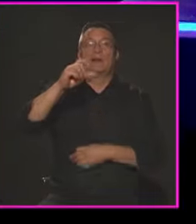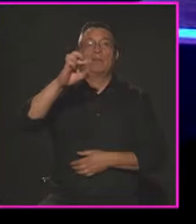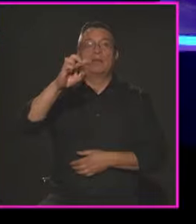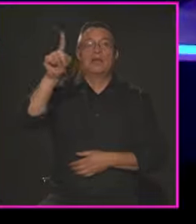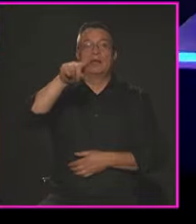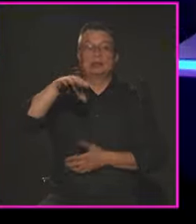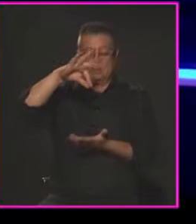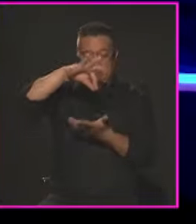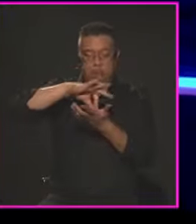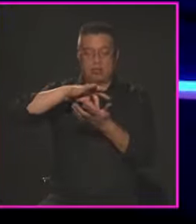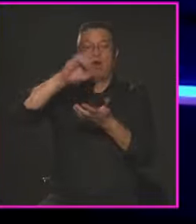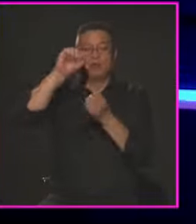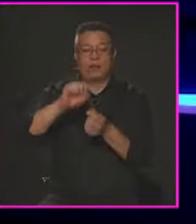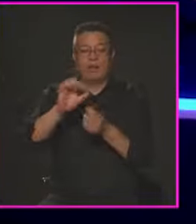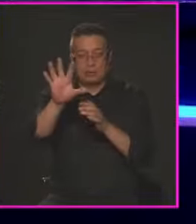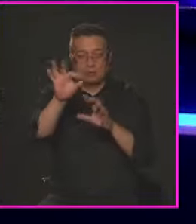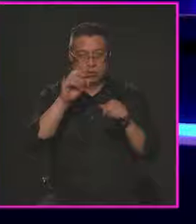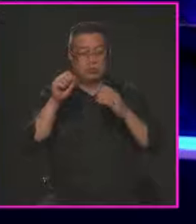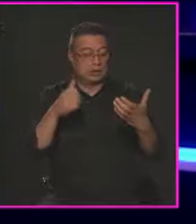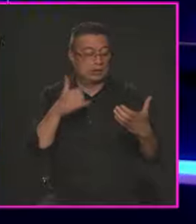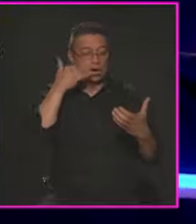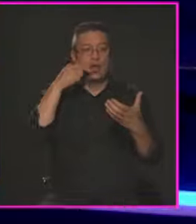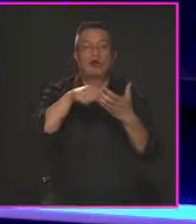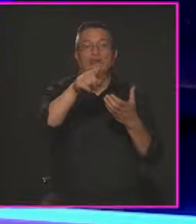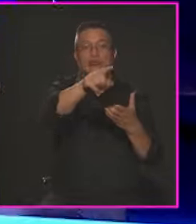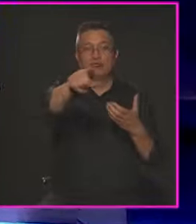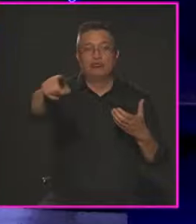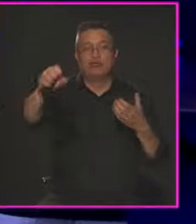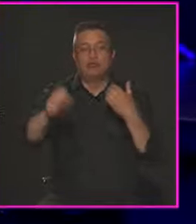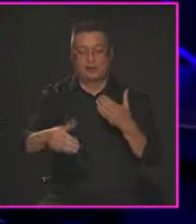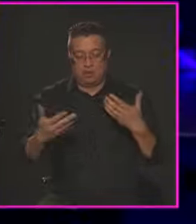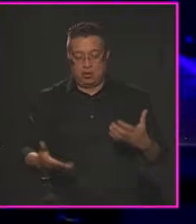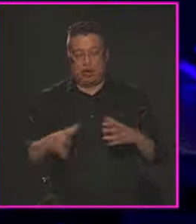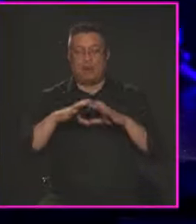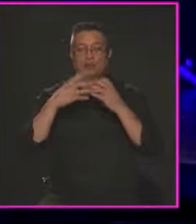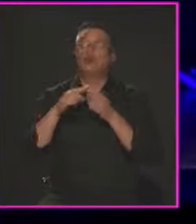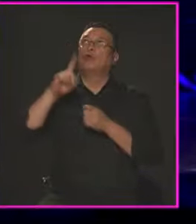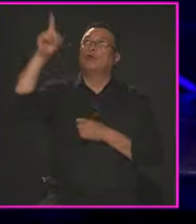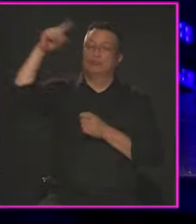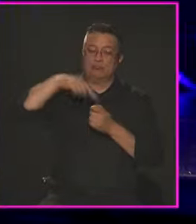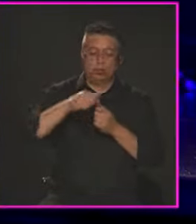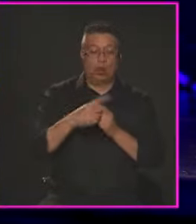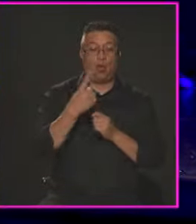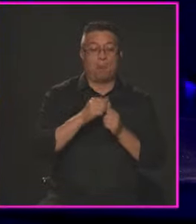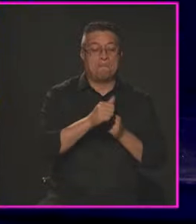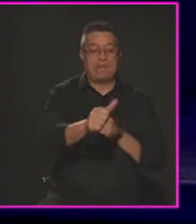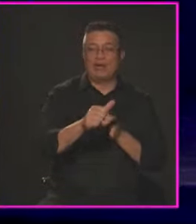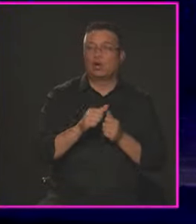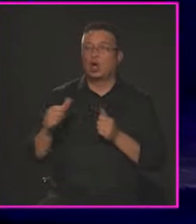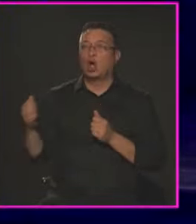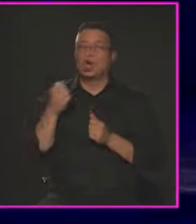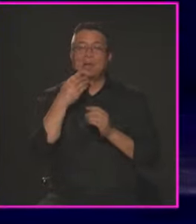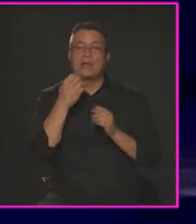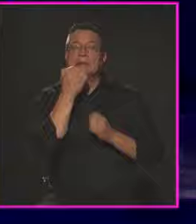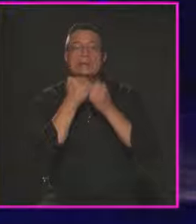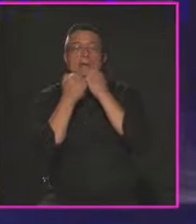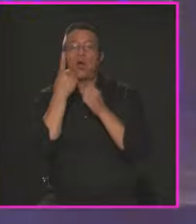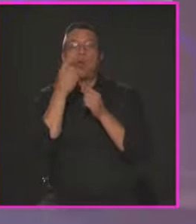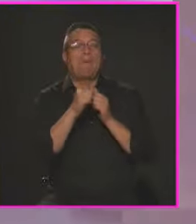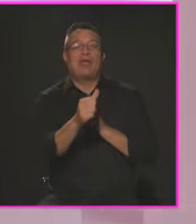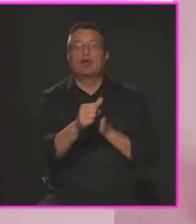of the planet with a precision of about 1 meter, and this came from that. The last consequence of this Stern-Gerlach